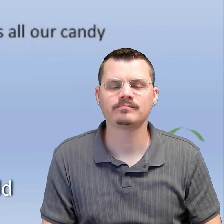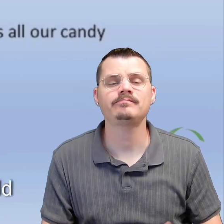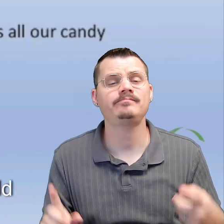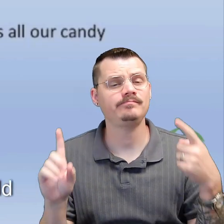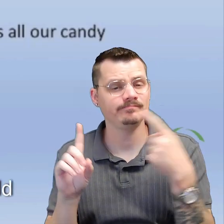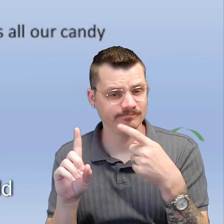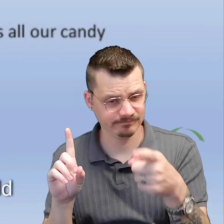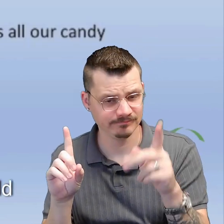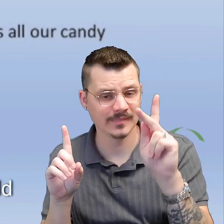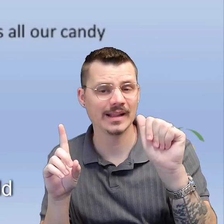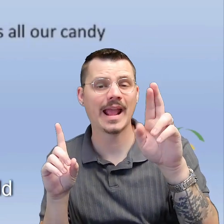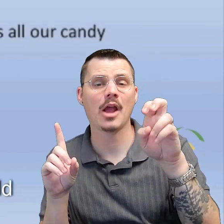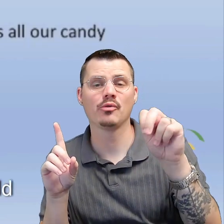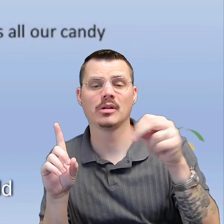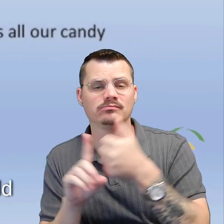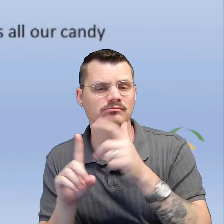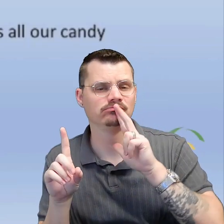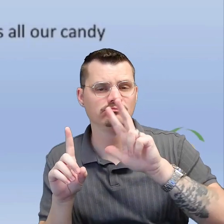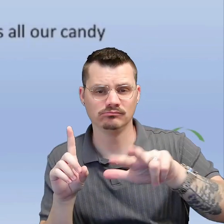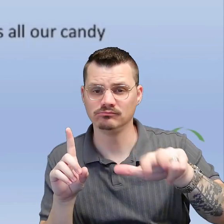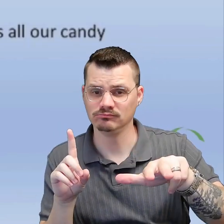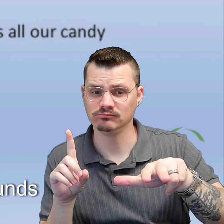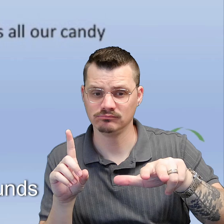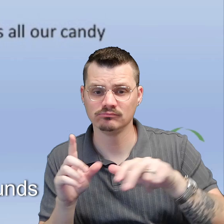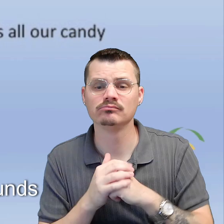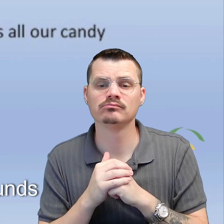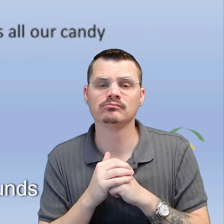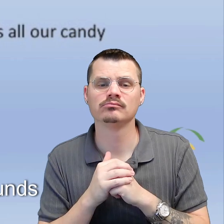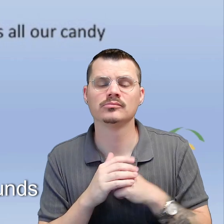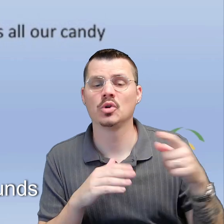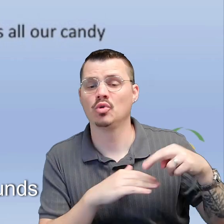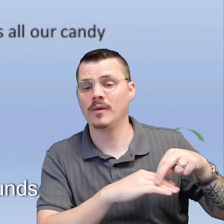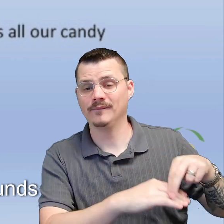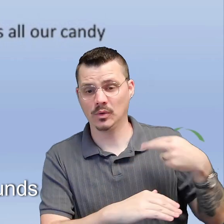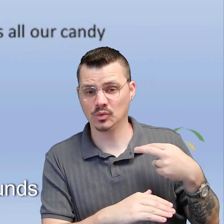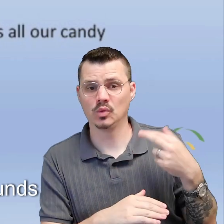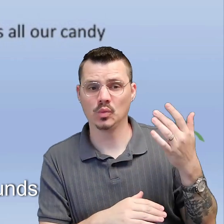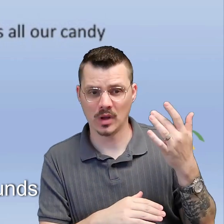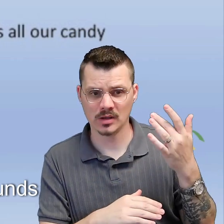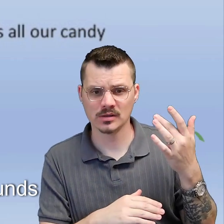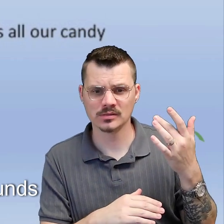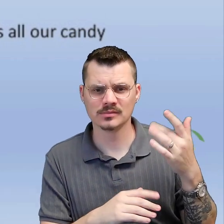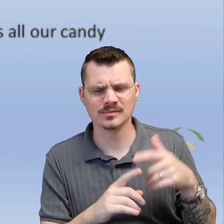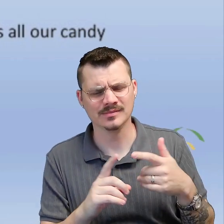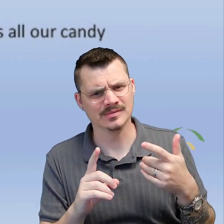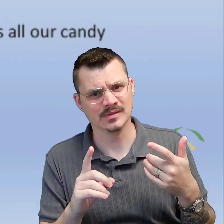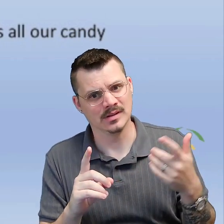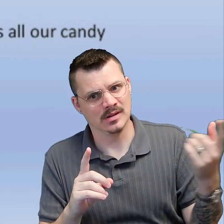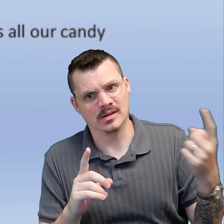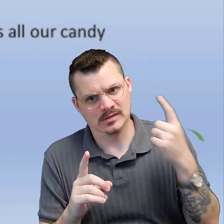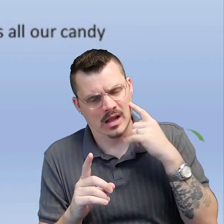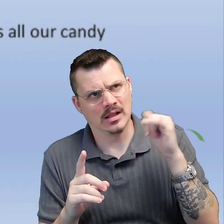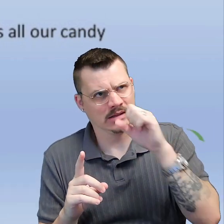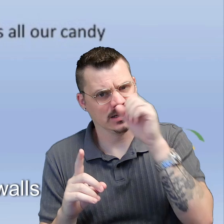Now, Karen was 33 years old, and she was referred for, this sure sounds like schizophrenia